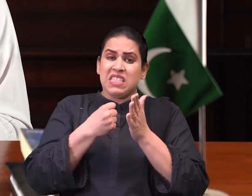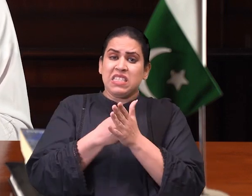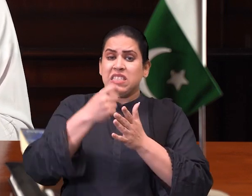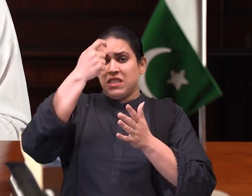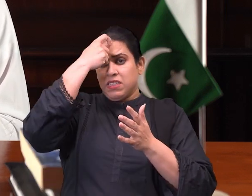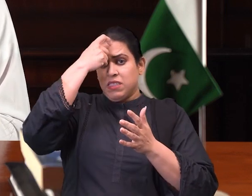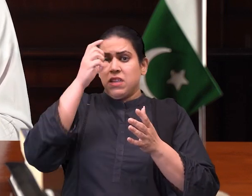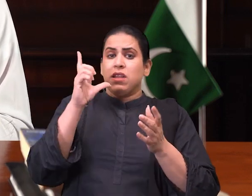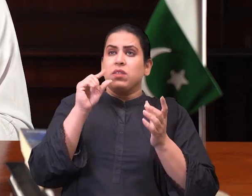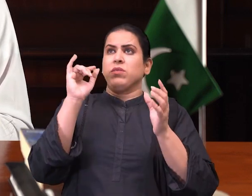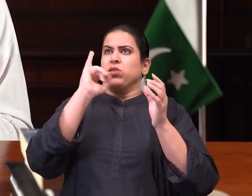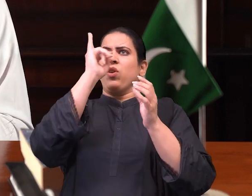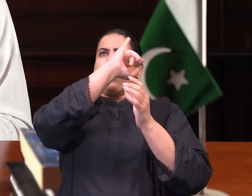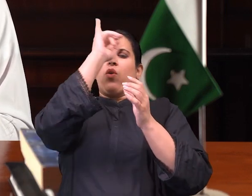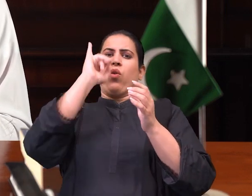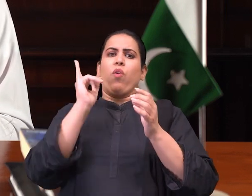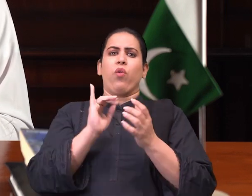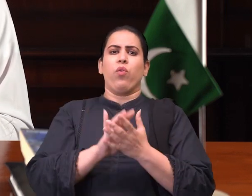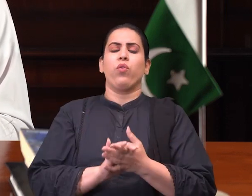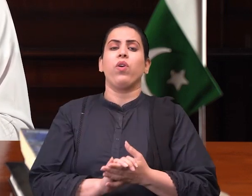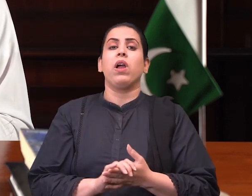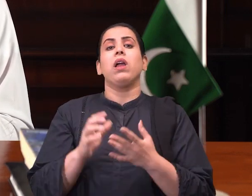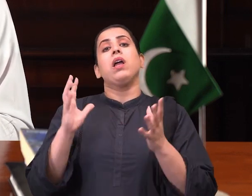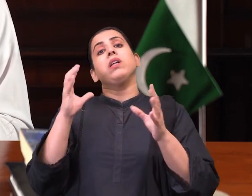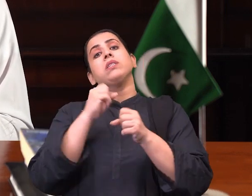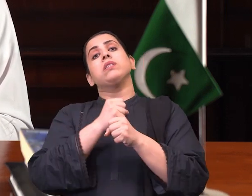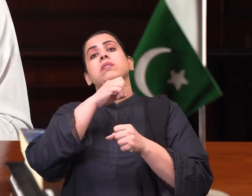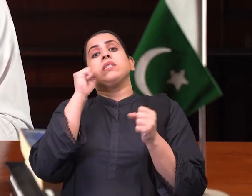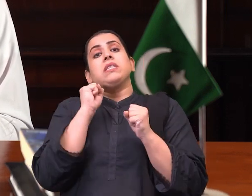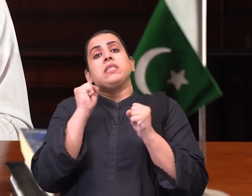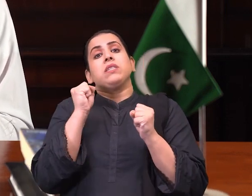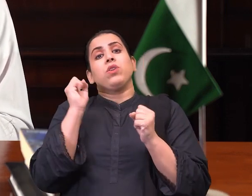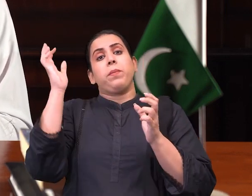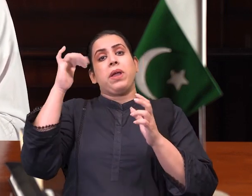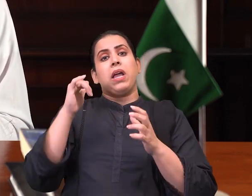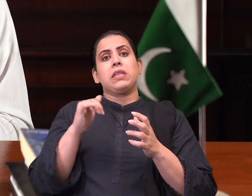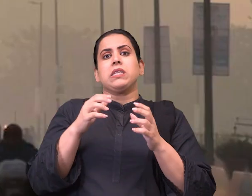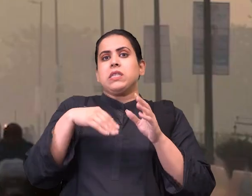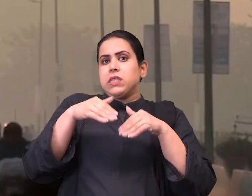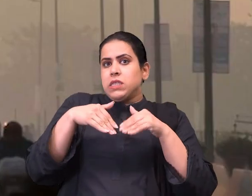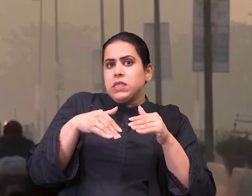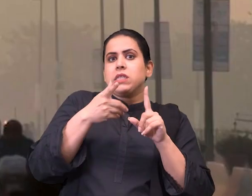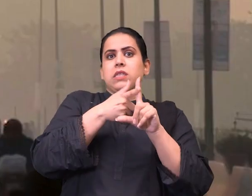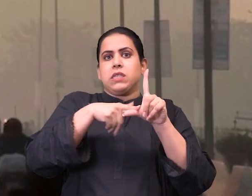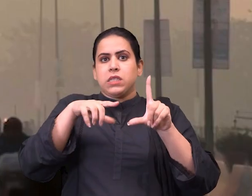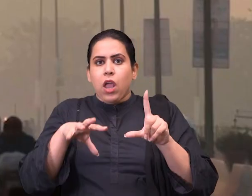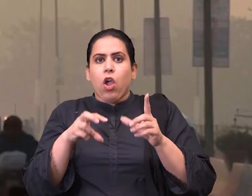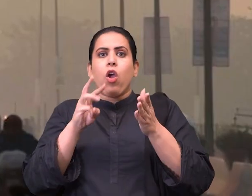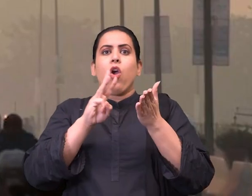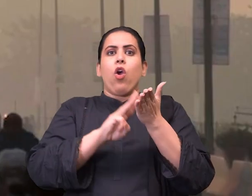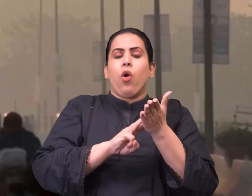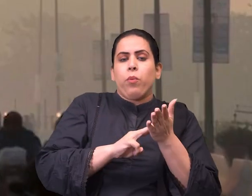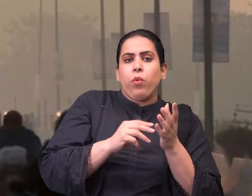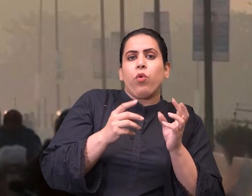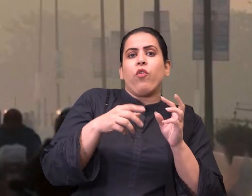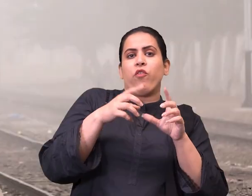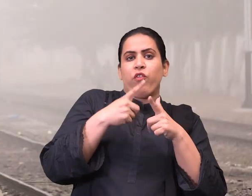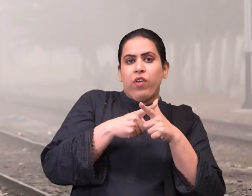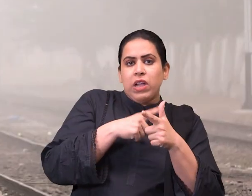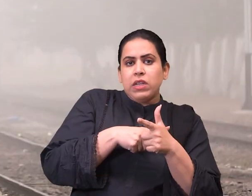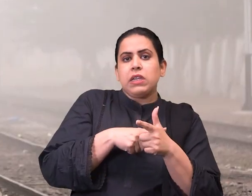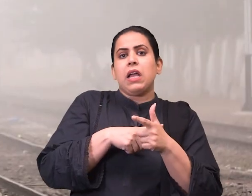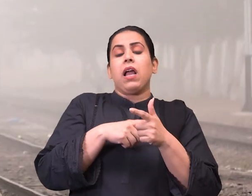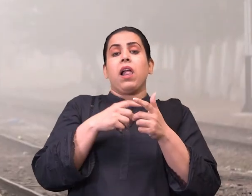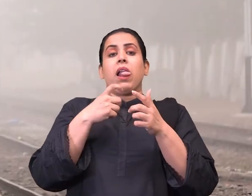suffers largely from the issue of smog, which returns every winter. Cities including Lahore,